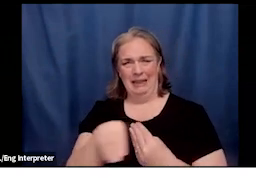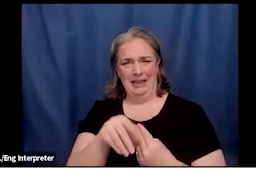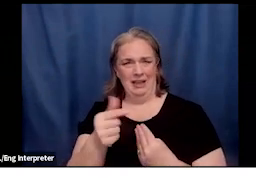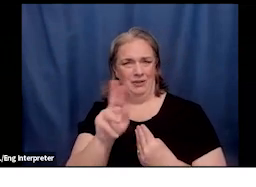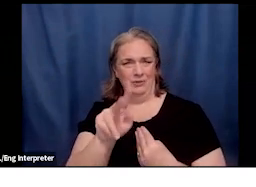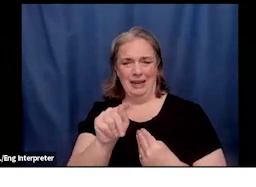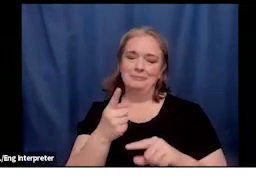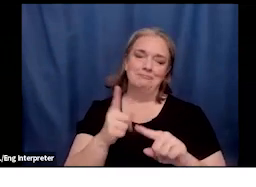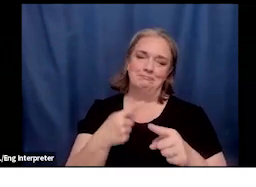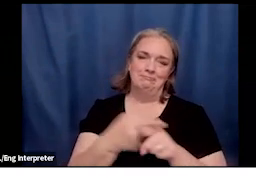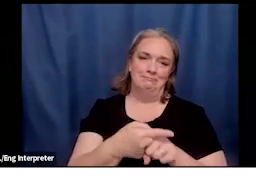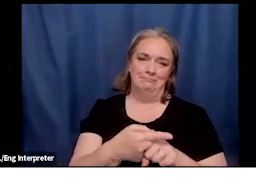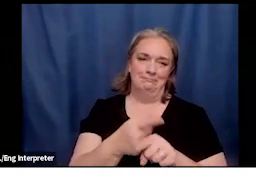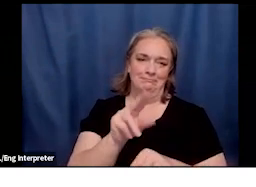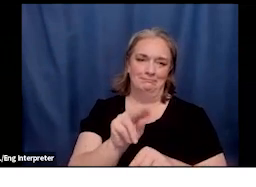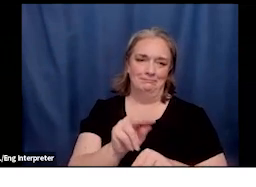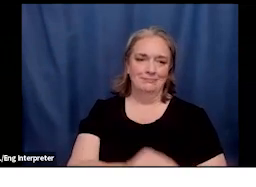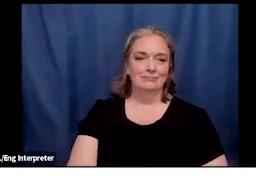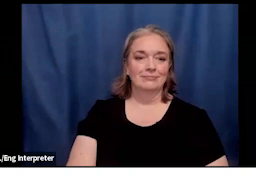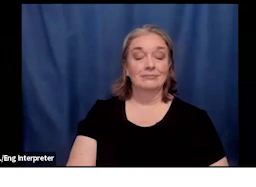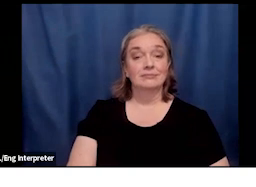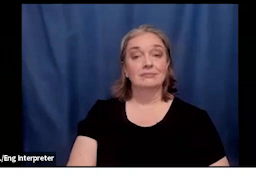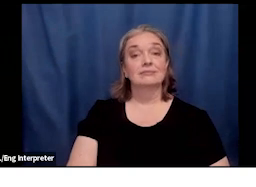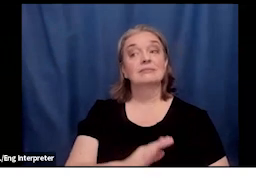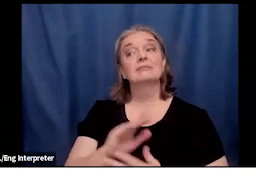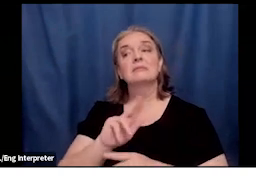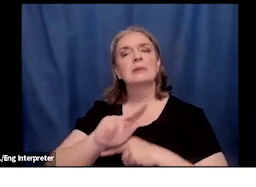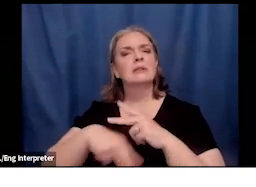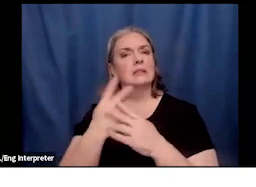here. Some ineligible project types include